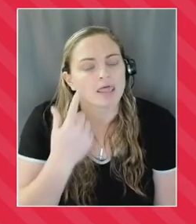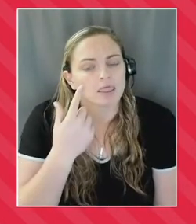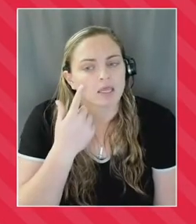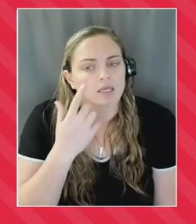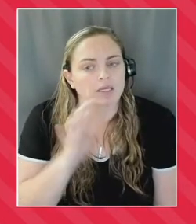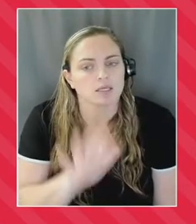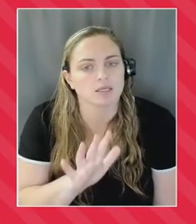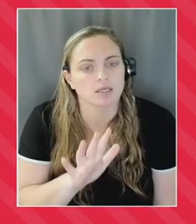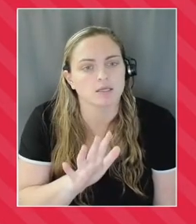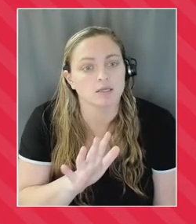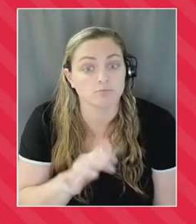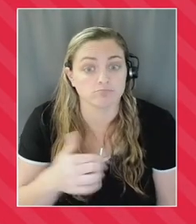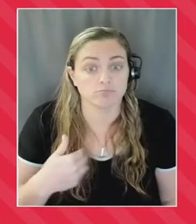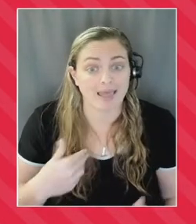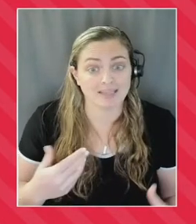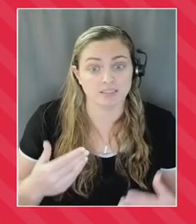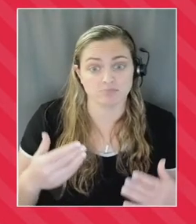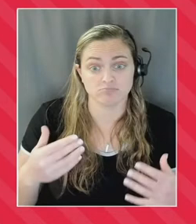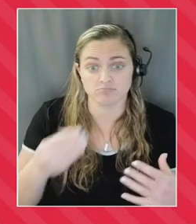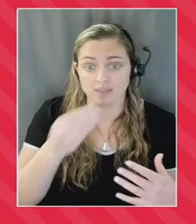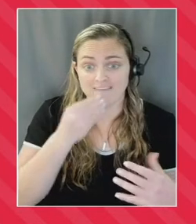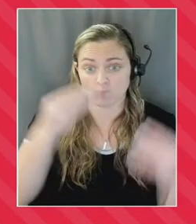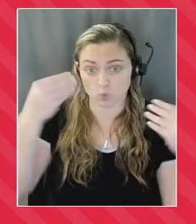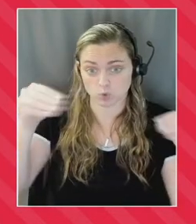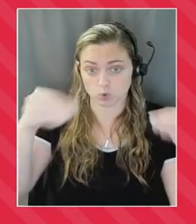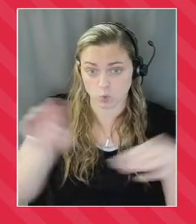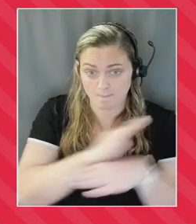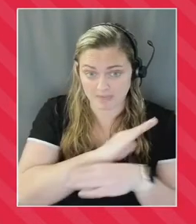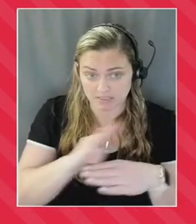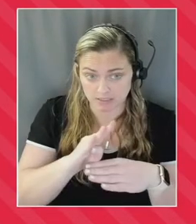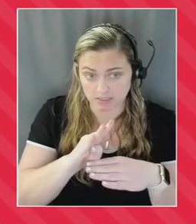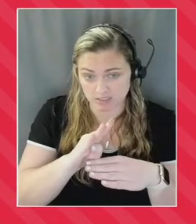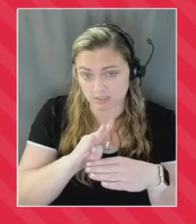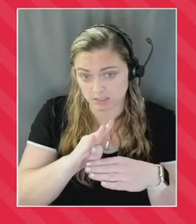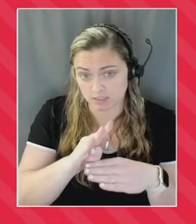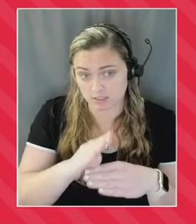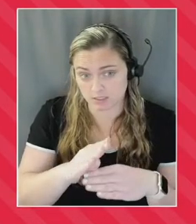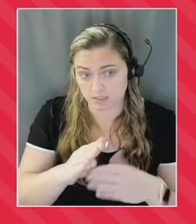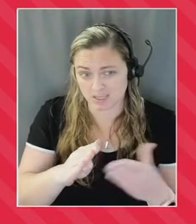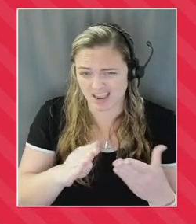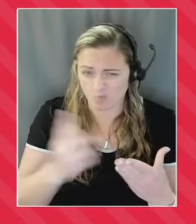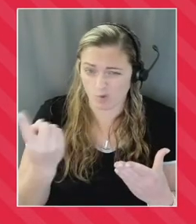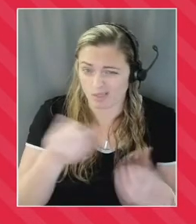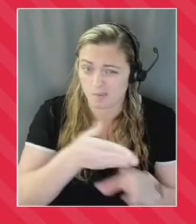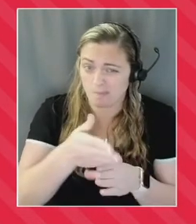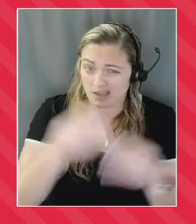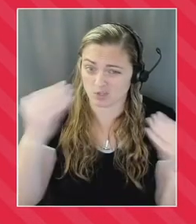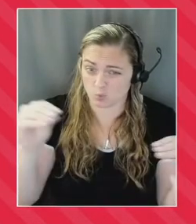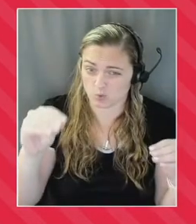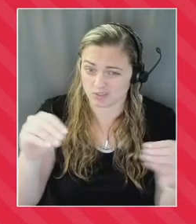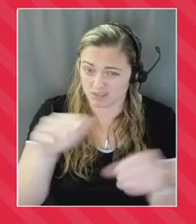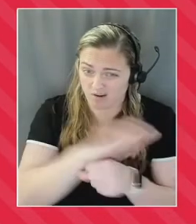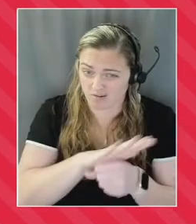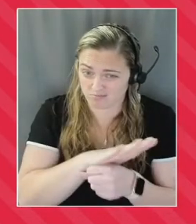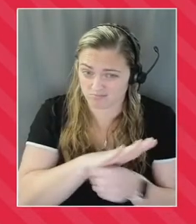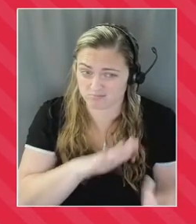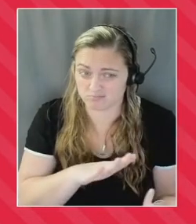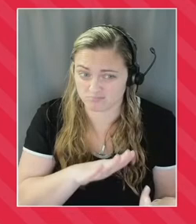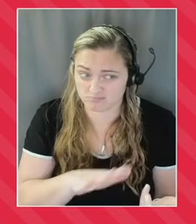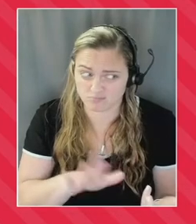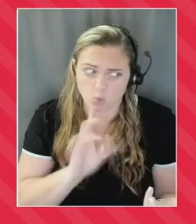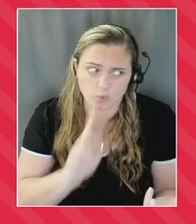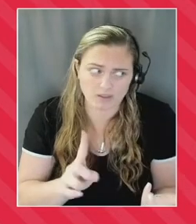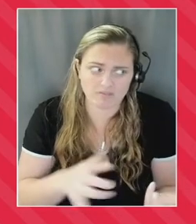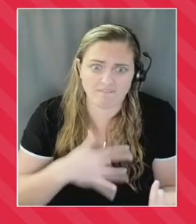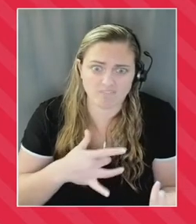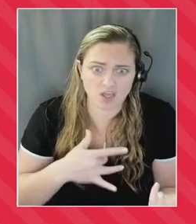it's a supermarket business and one of the main grocers in our market. We've supported, you know, food insecurity for decades, and we've